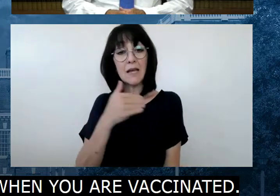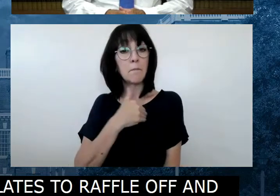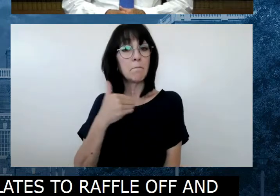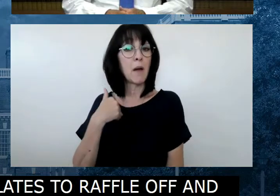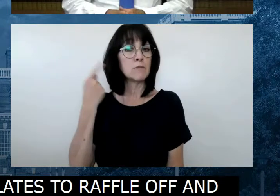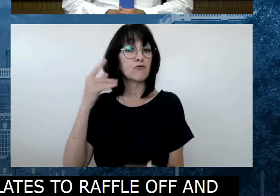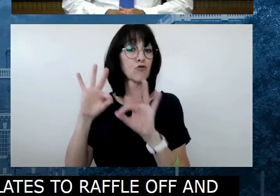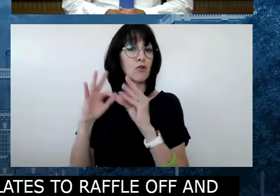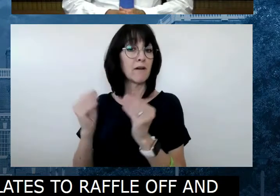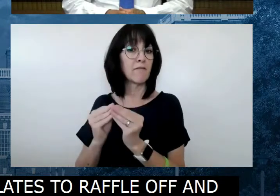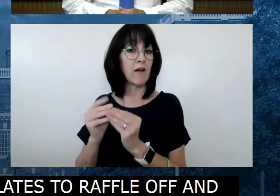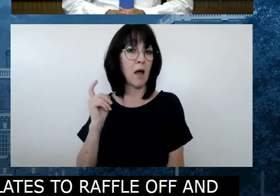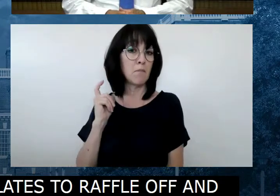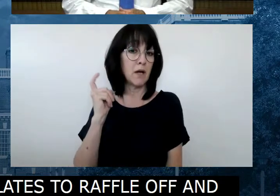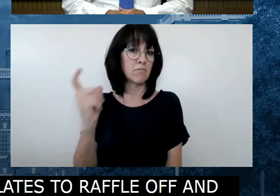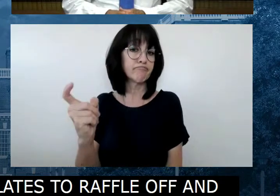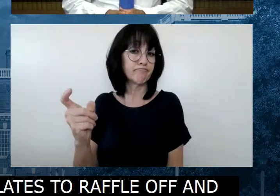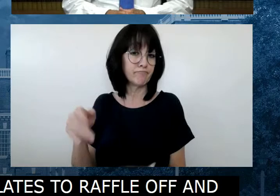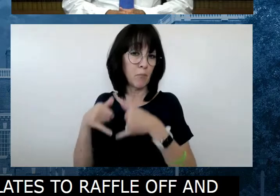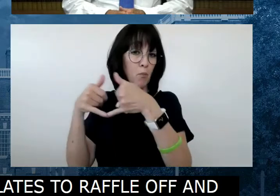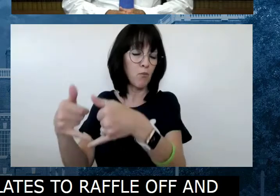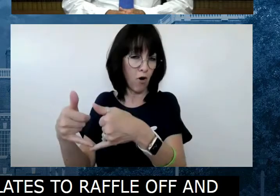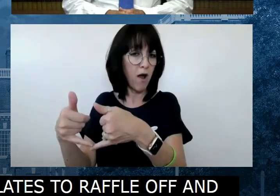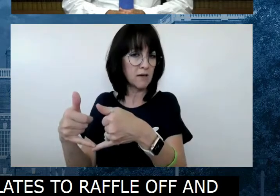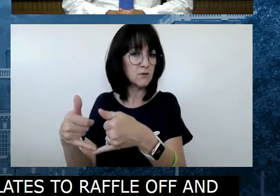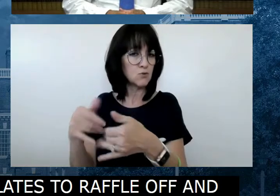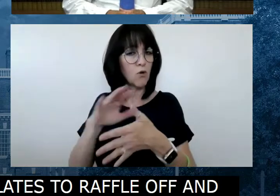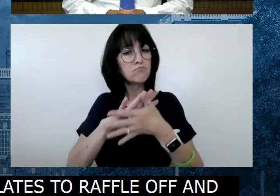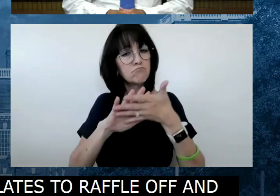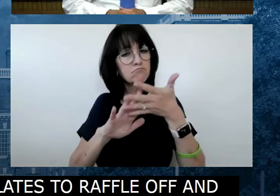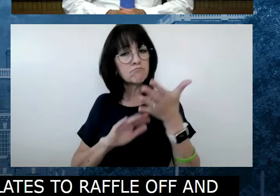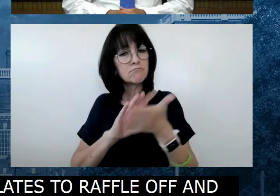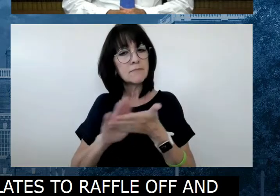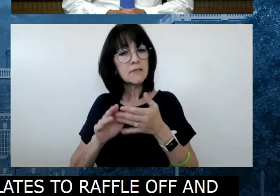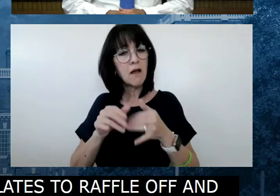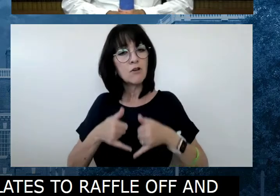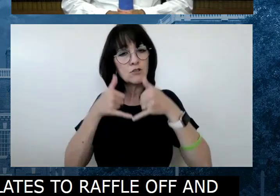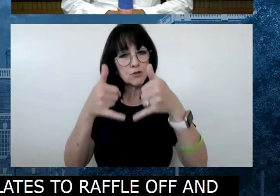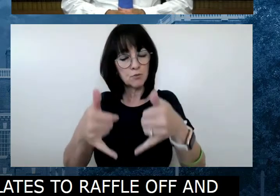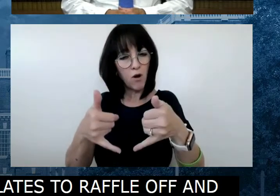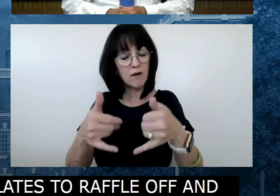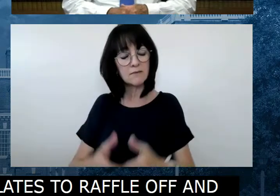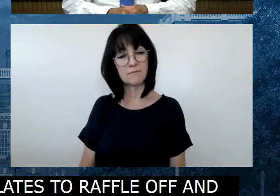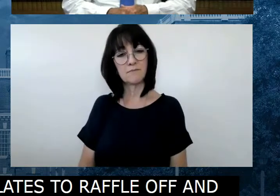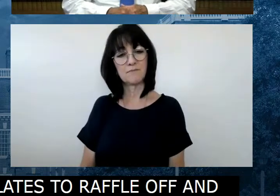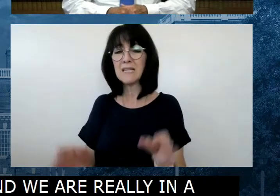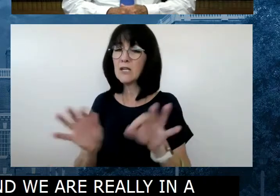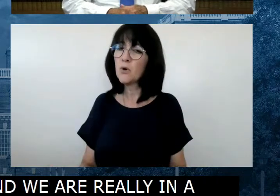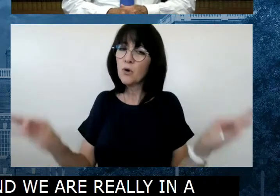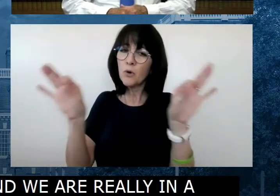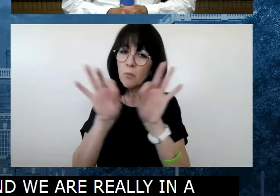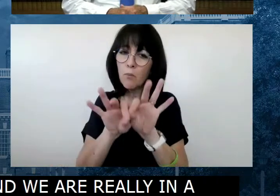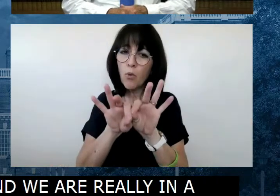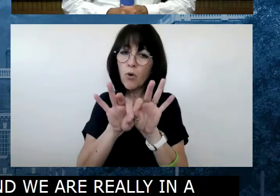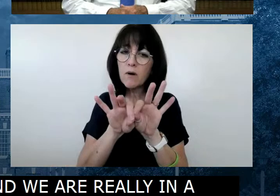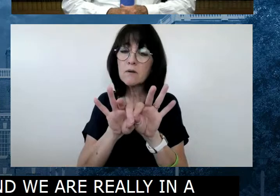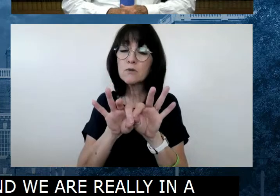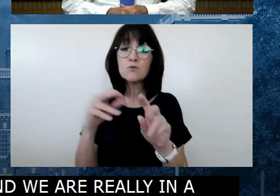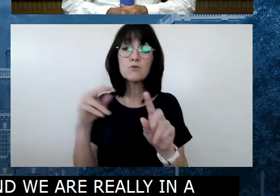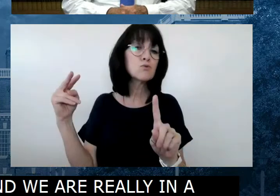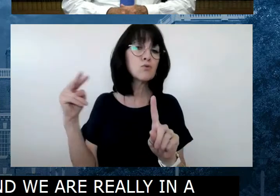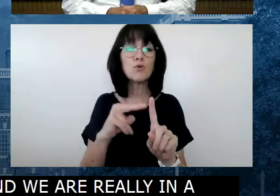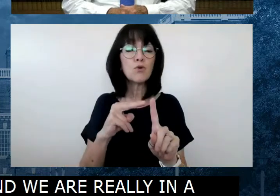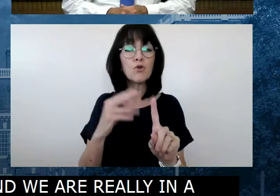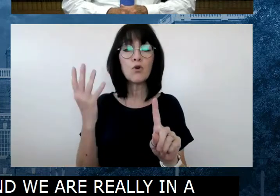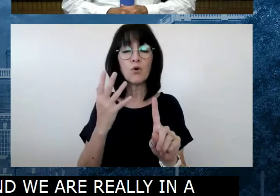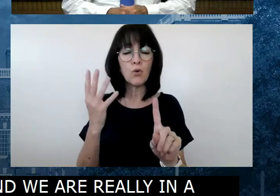in a good place. It is important to note, as you did, AJ, that we've got lots of people on the street. Darrell Chambers